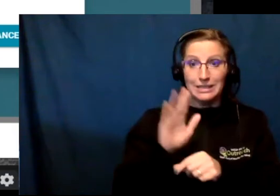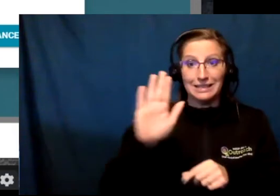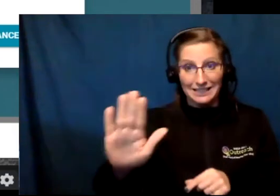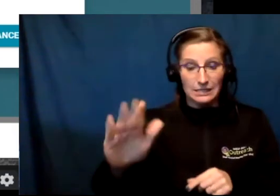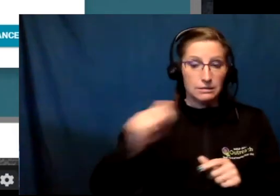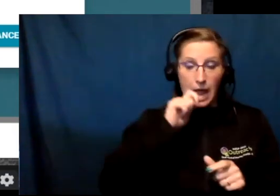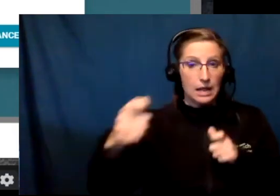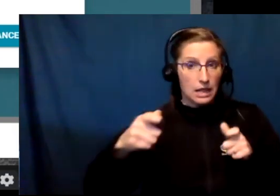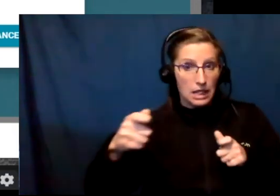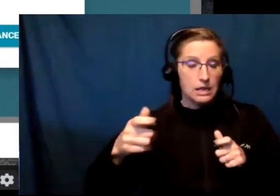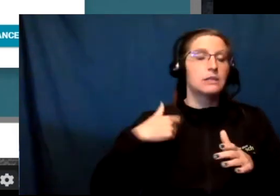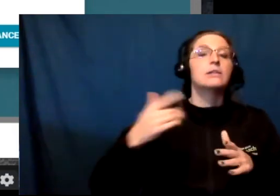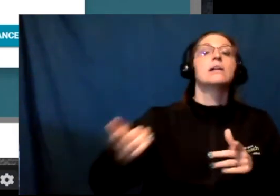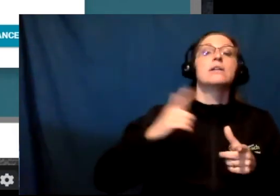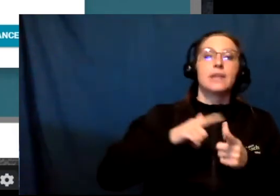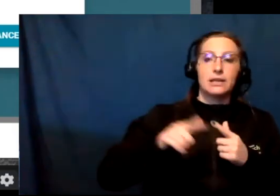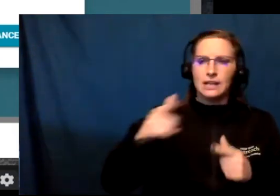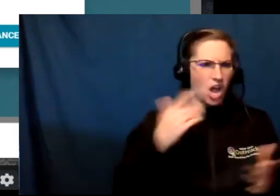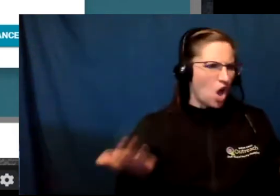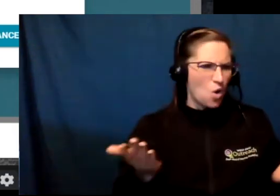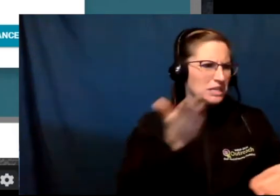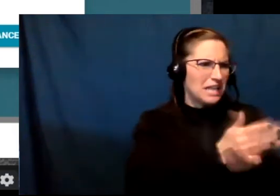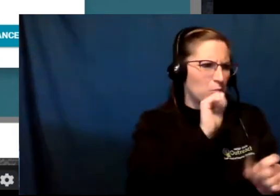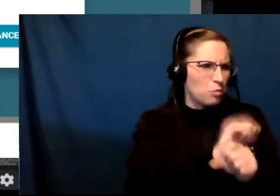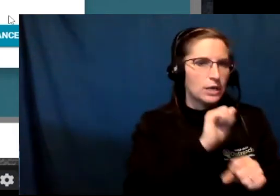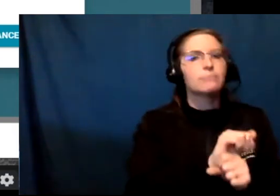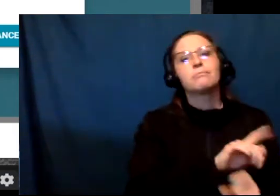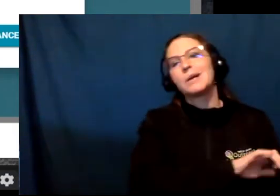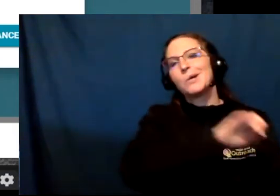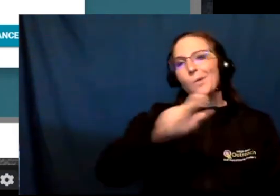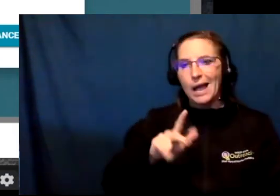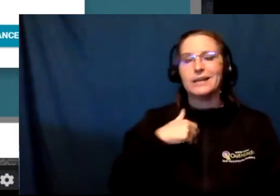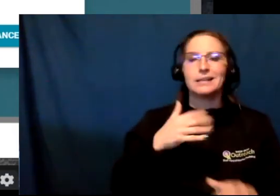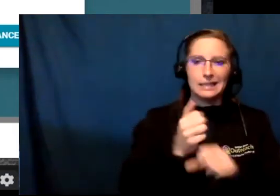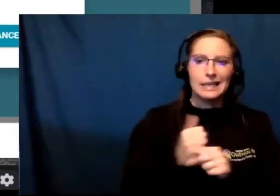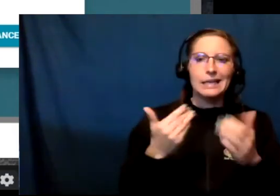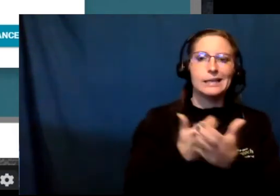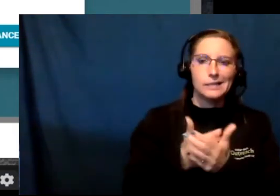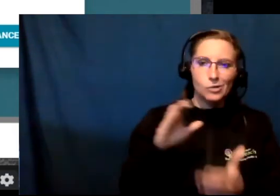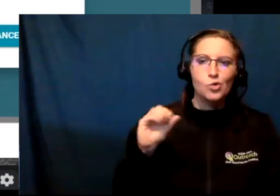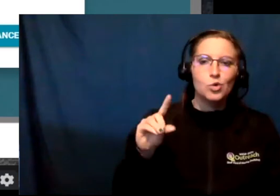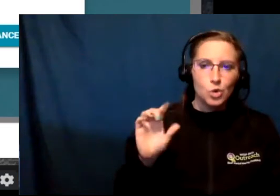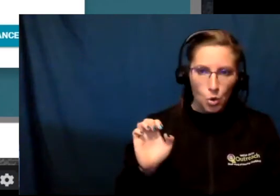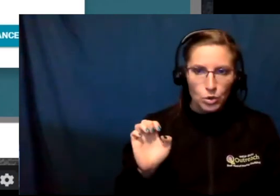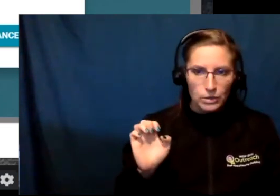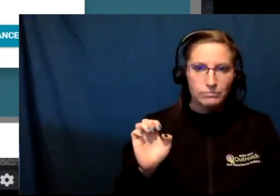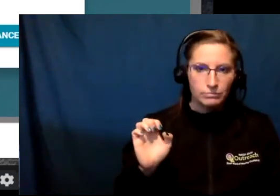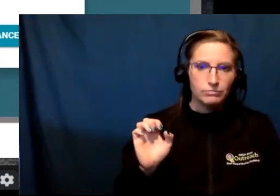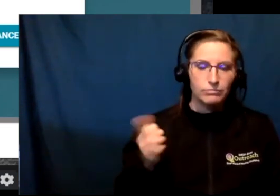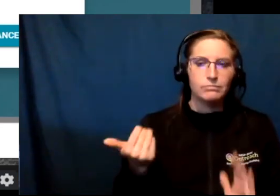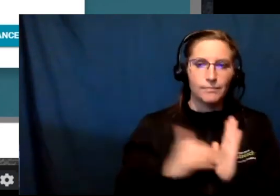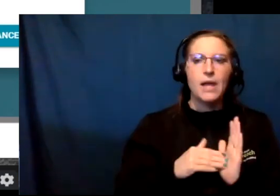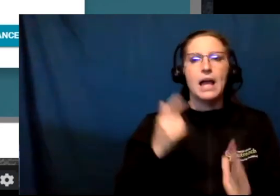I then he'll come sometimes indicate like, oh, it stopped working. Then we just go back and redo it. I